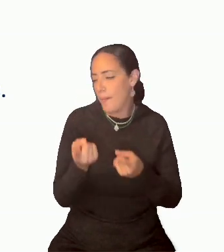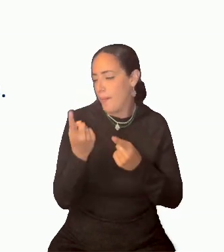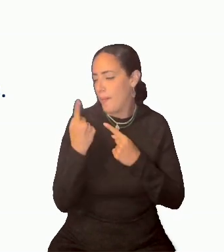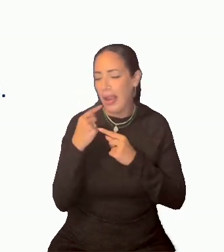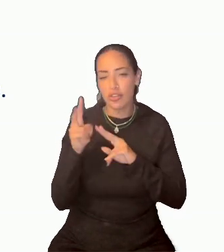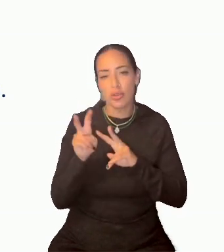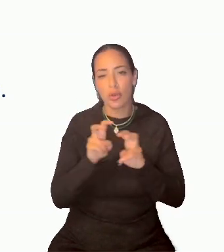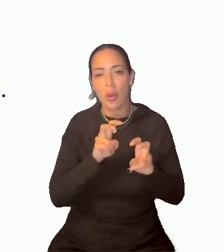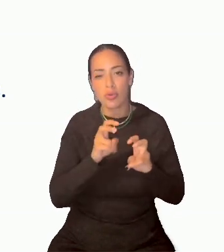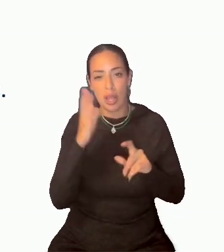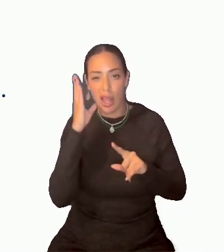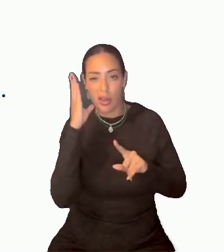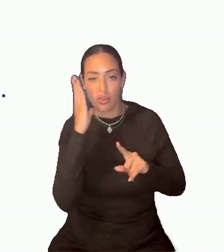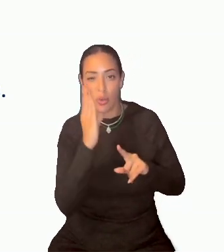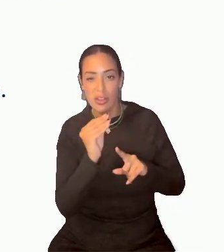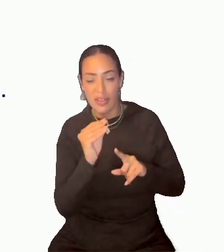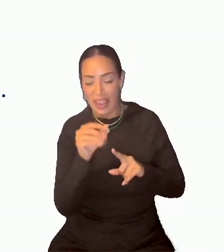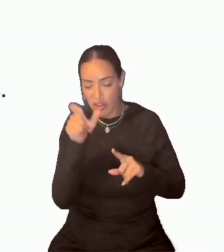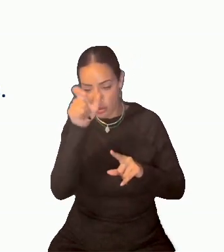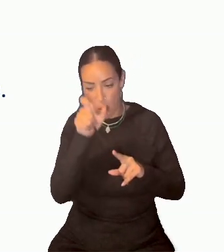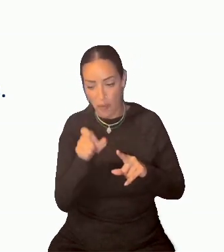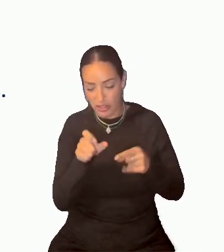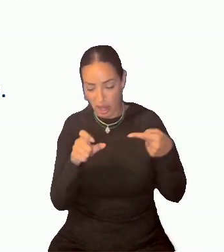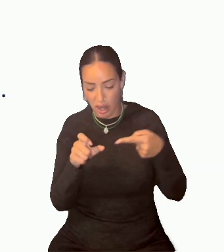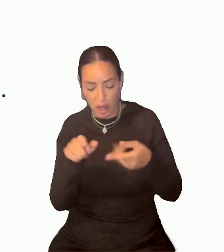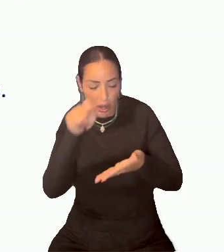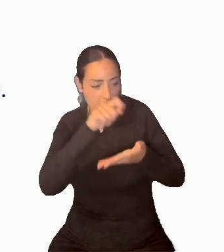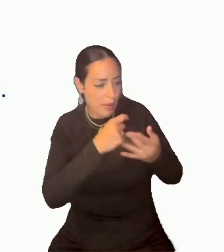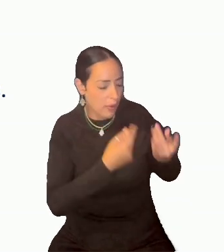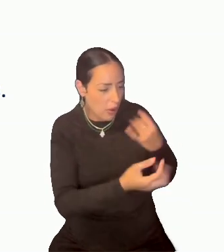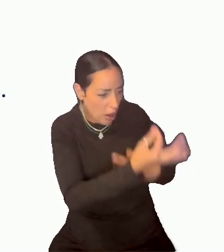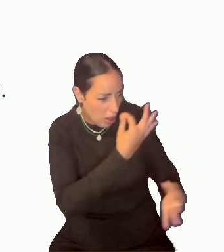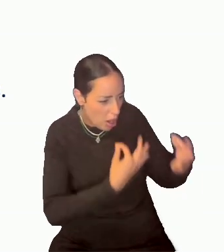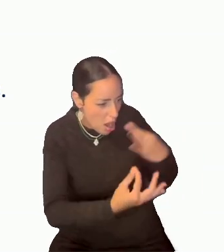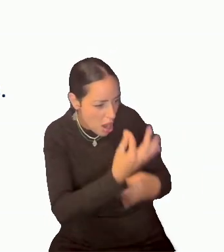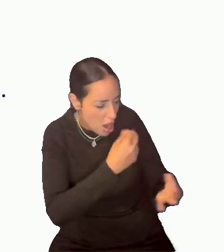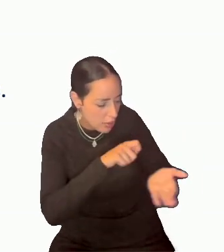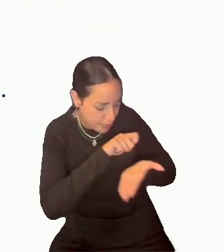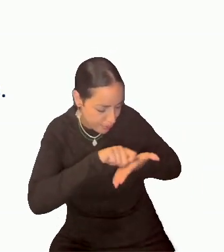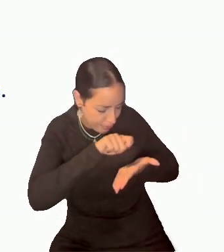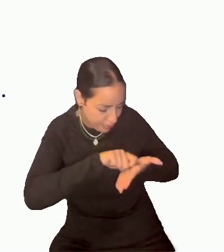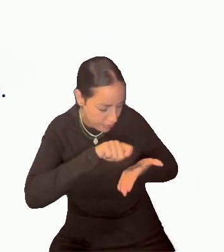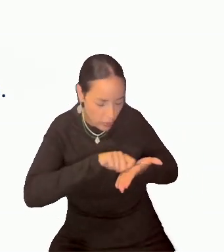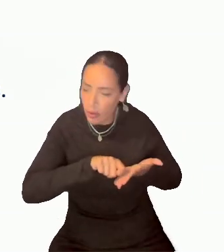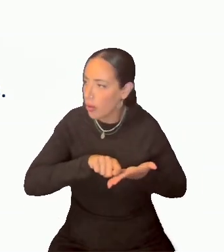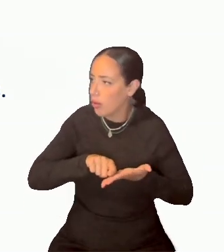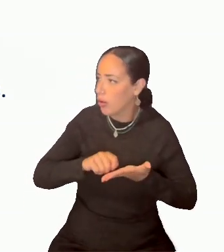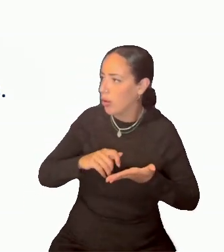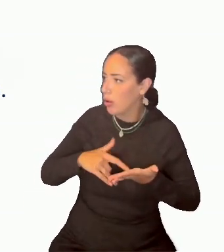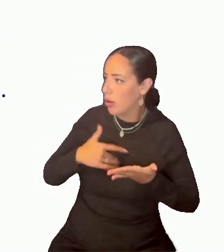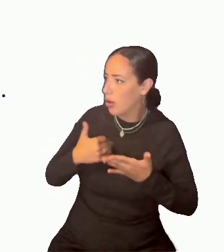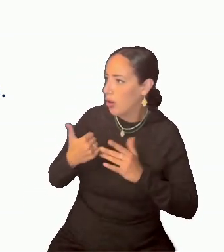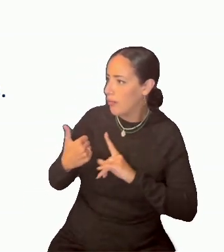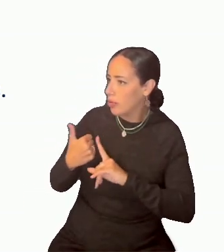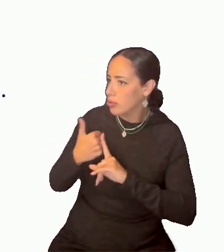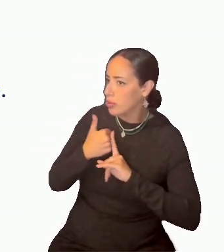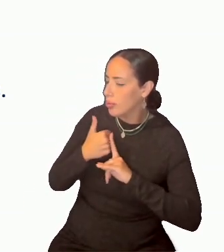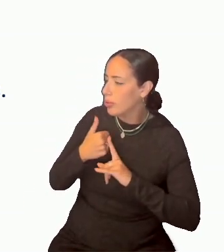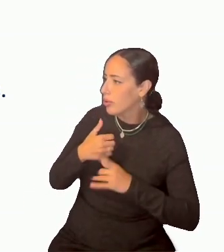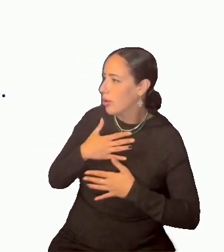research, when the notification officer wrote down everything that the family wanted to know, they felt supported, heard, and comforted by